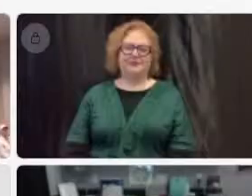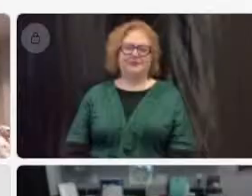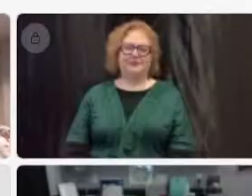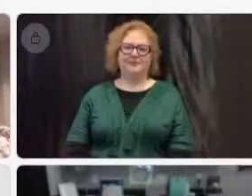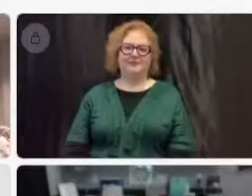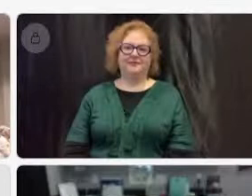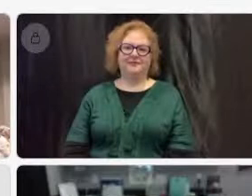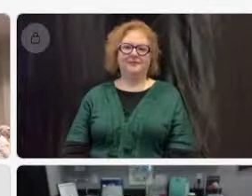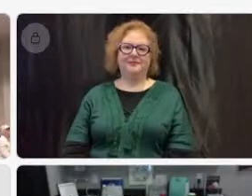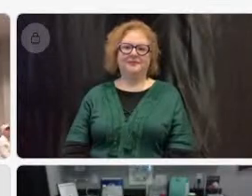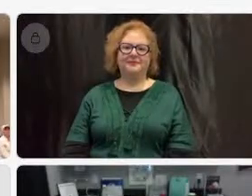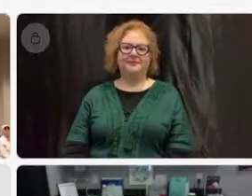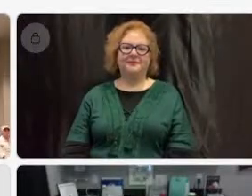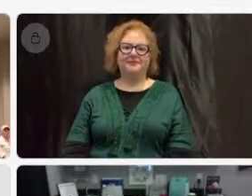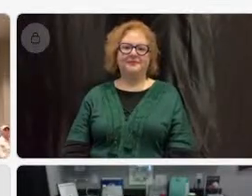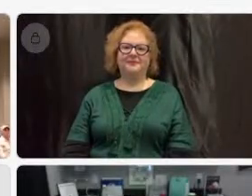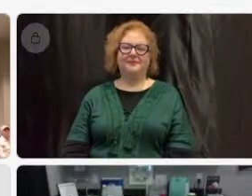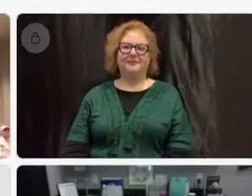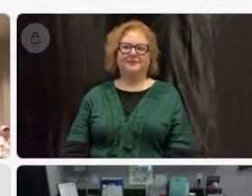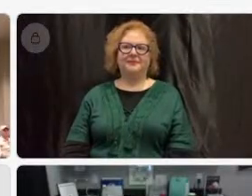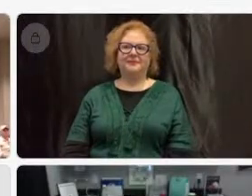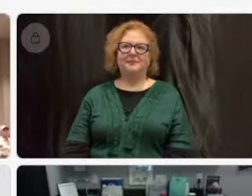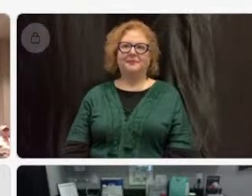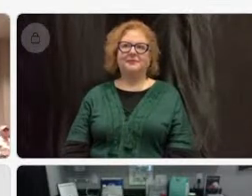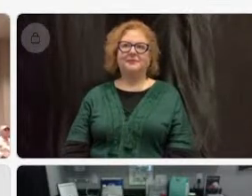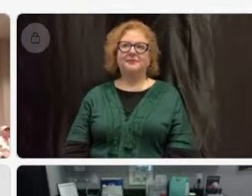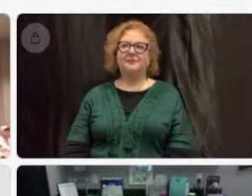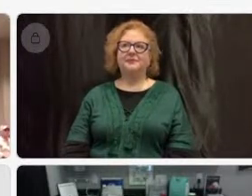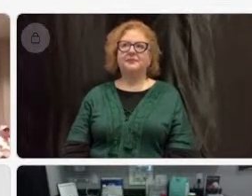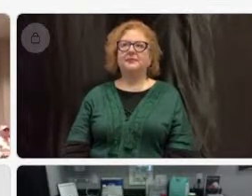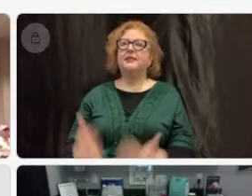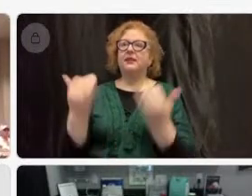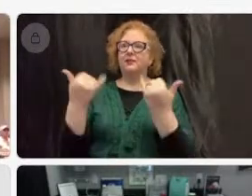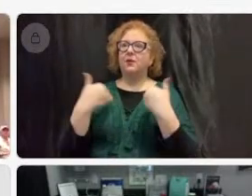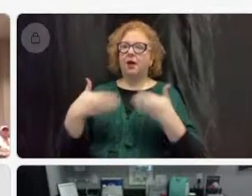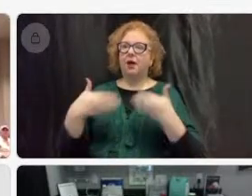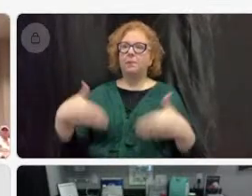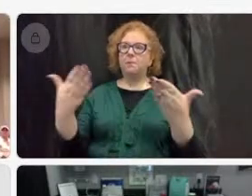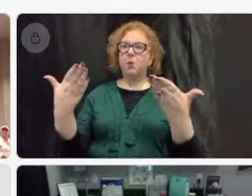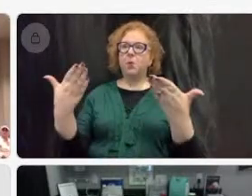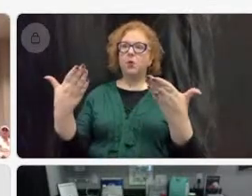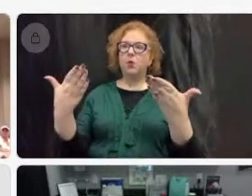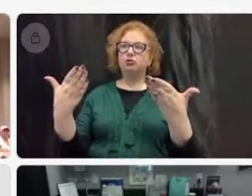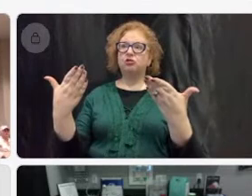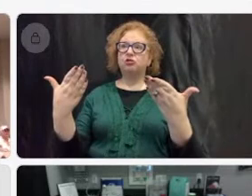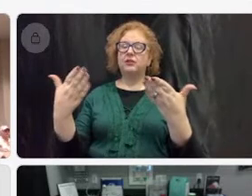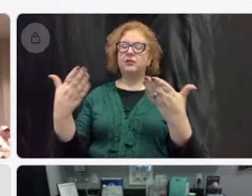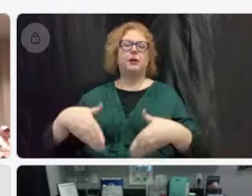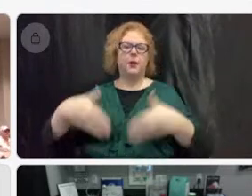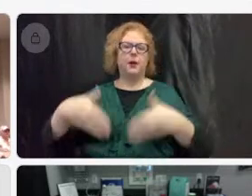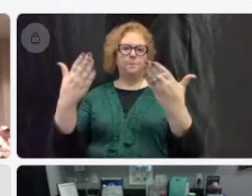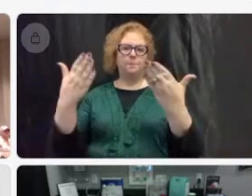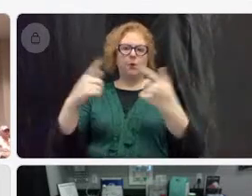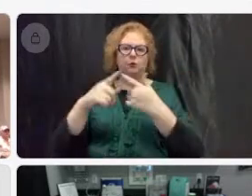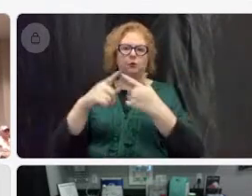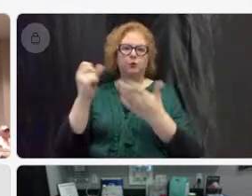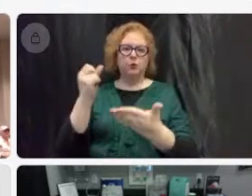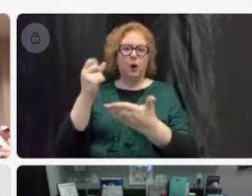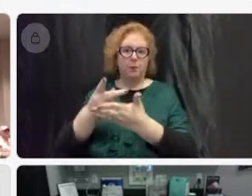If not, we can, if there's a motion on the table. Motion to approve